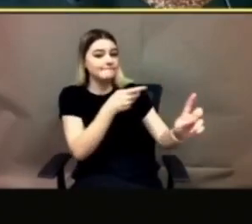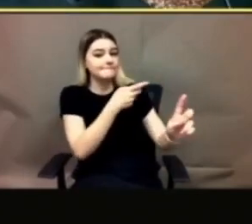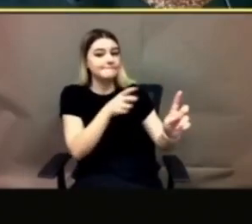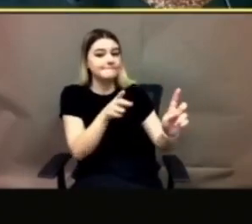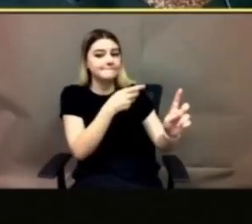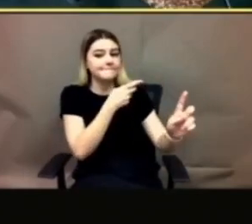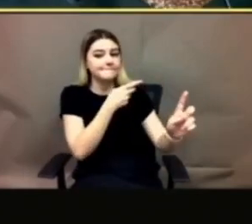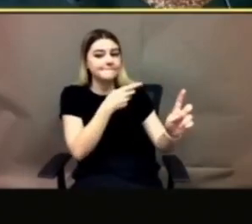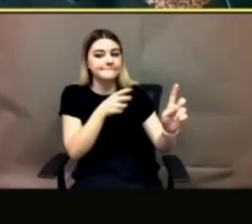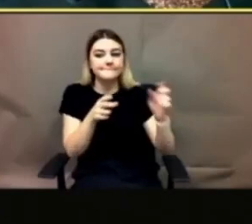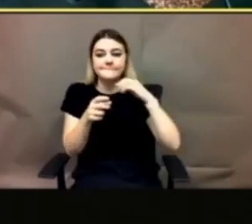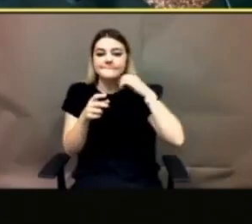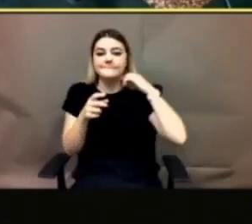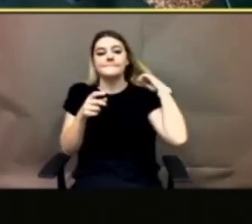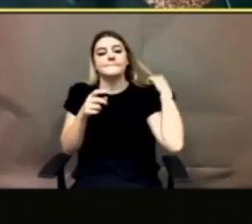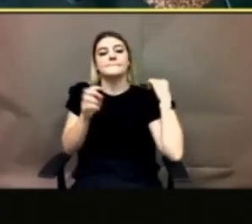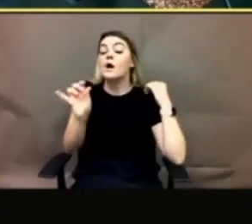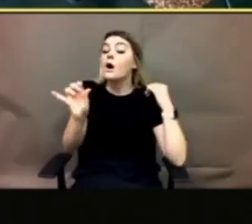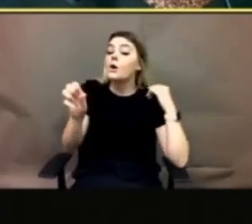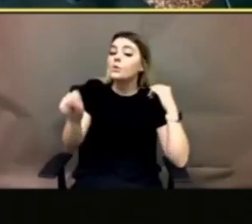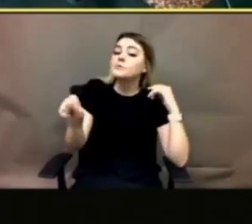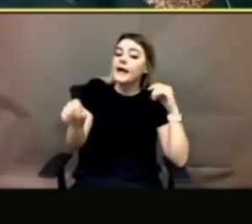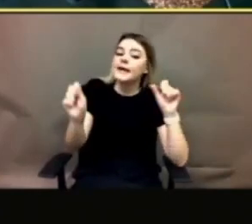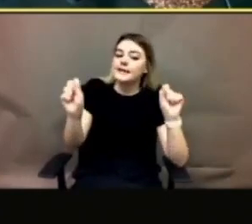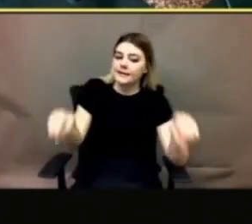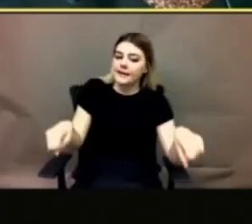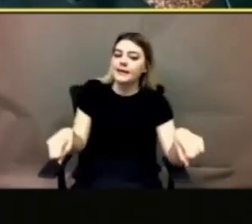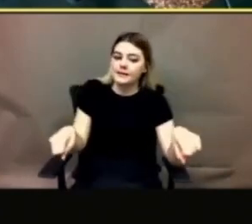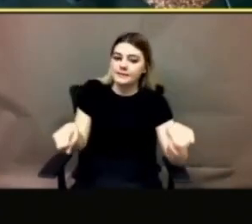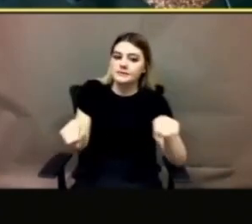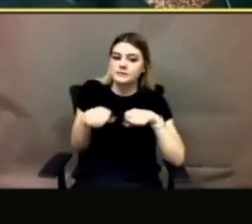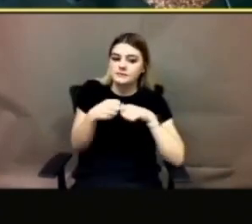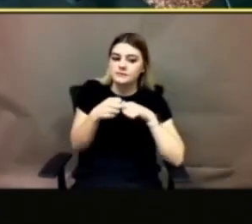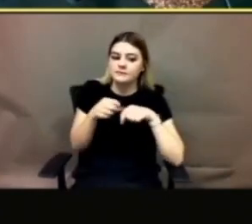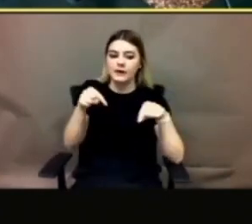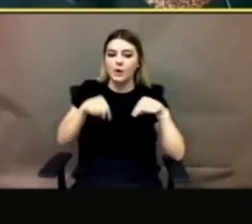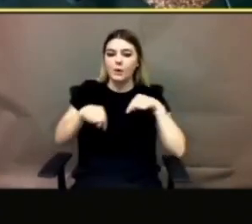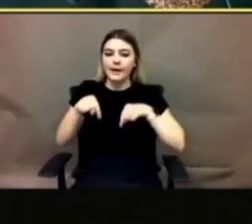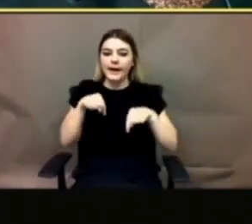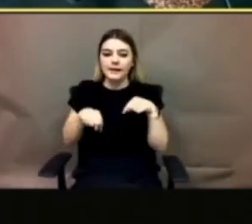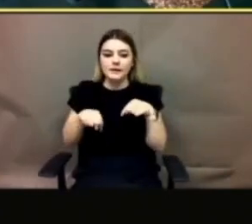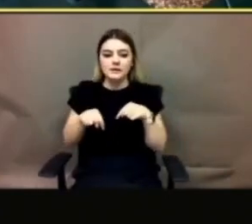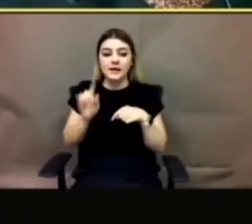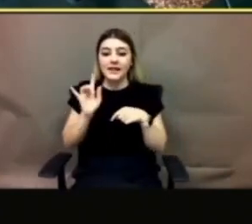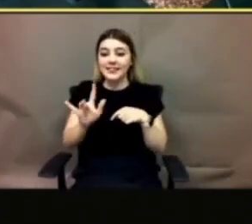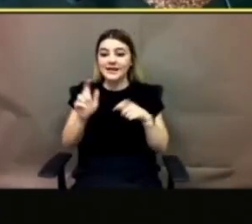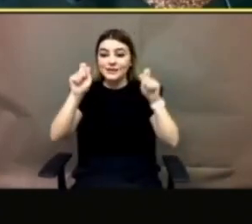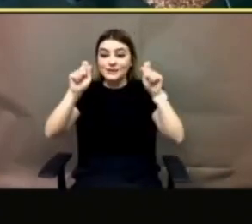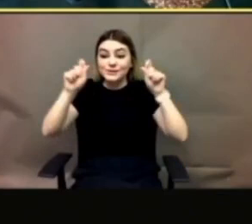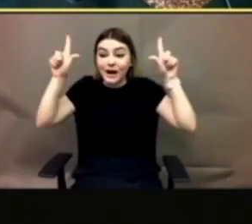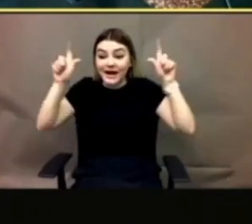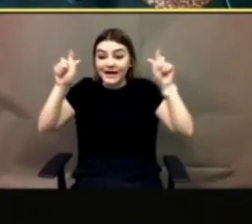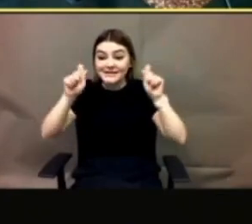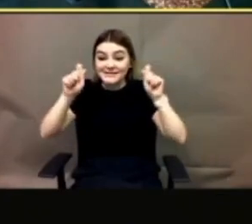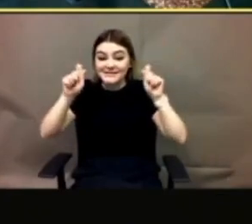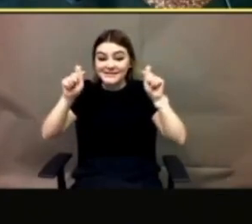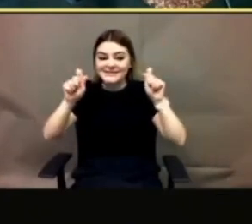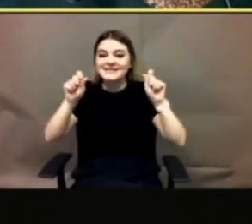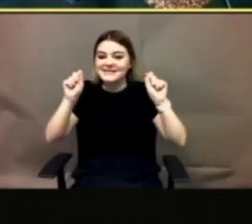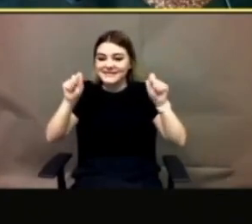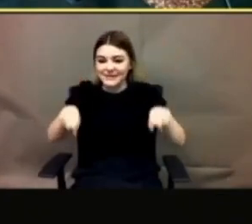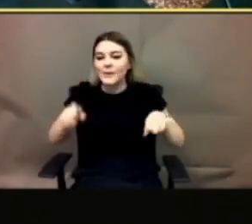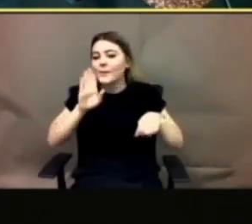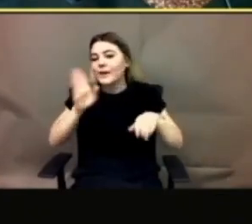You're already in the soups. Oh, I can actually. Yeah. So if I go back here and click Surprise under the Sounds tab, I can get a random